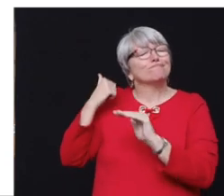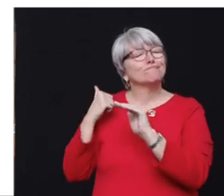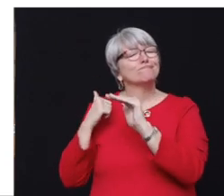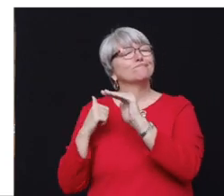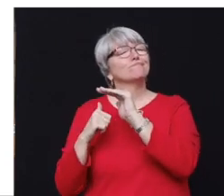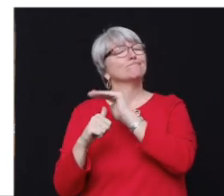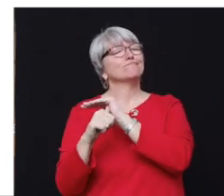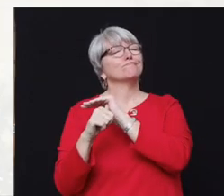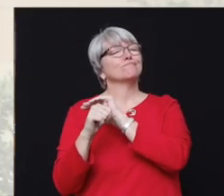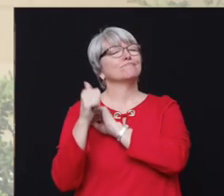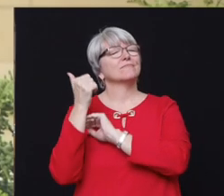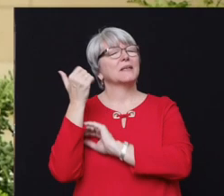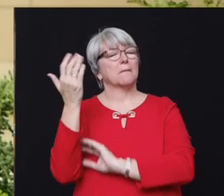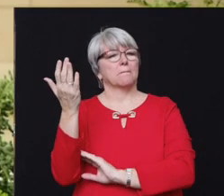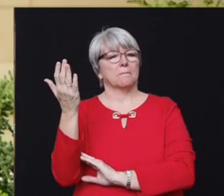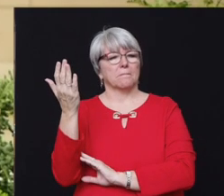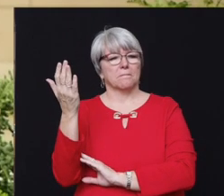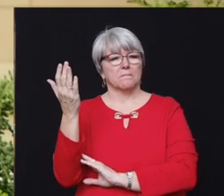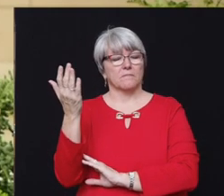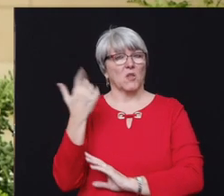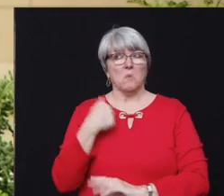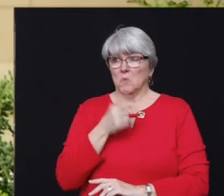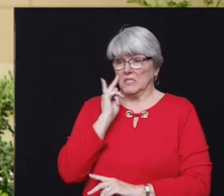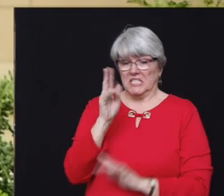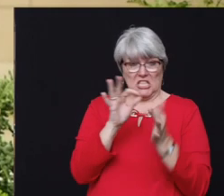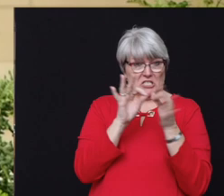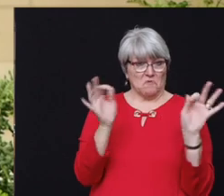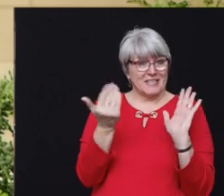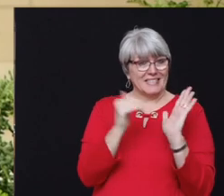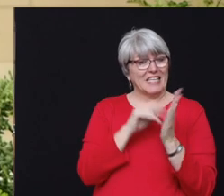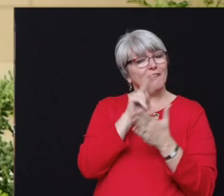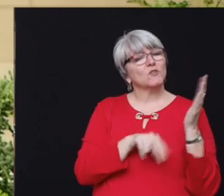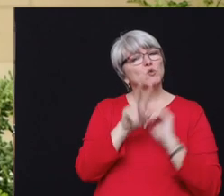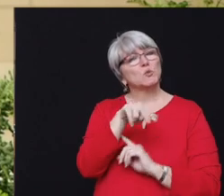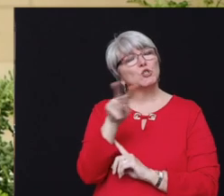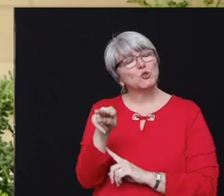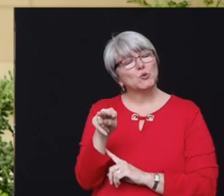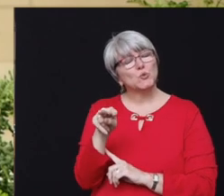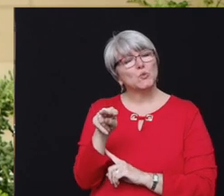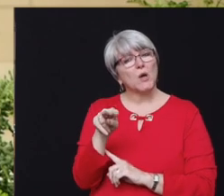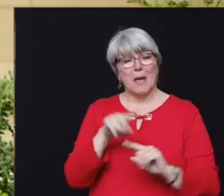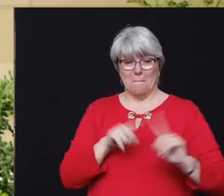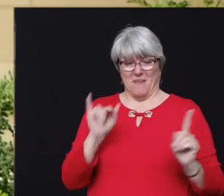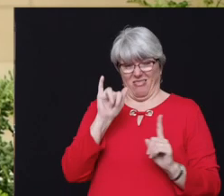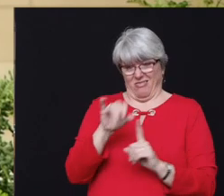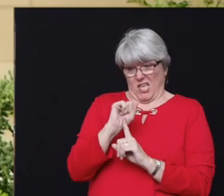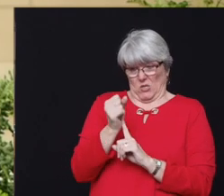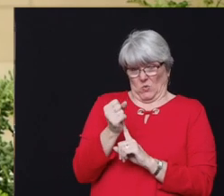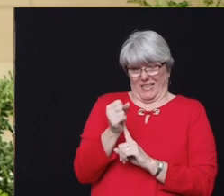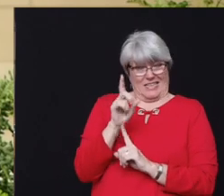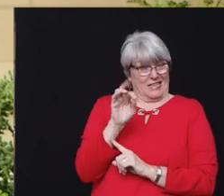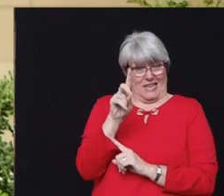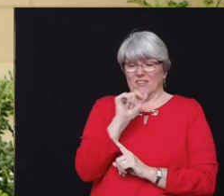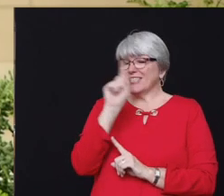refuge in him. We're going to see this phrase again in verse 22. But in that instance, David